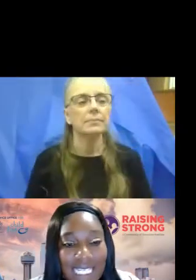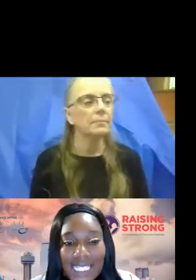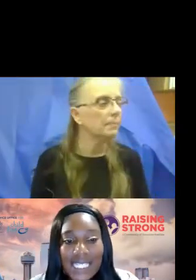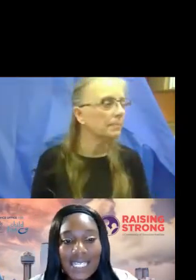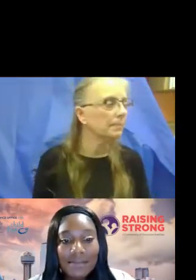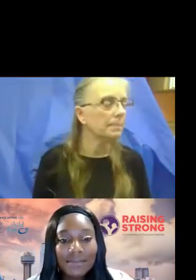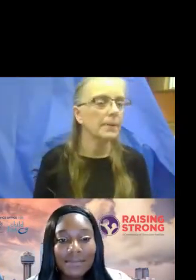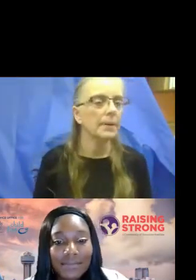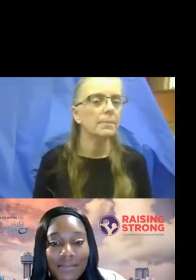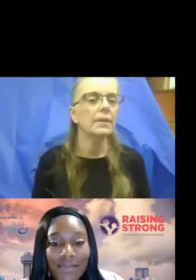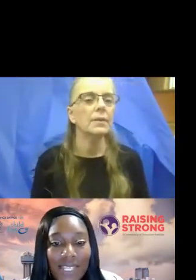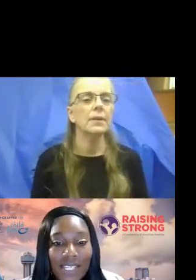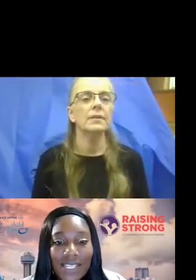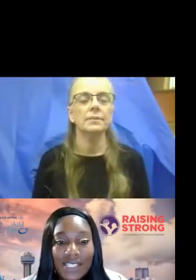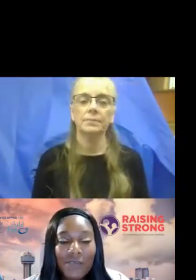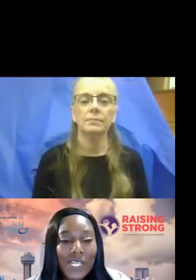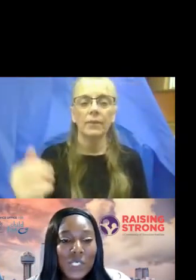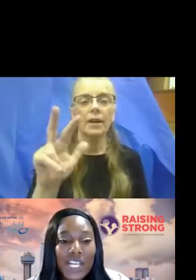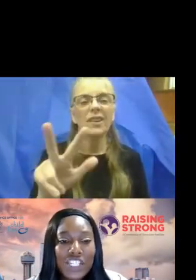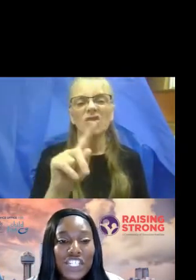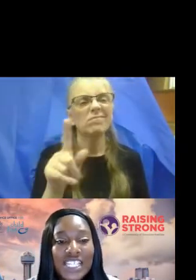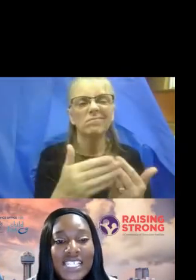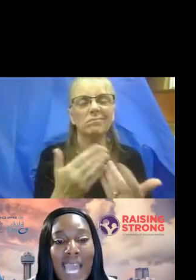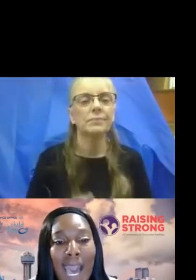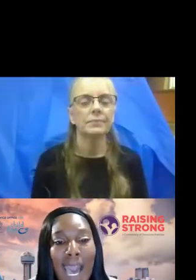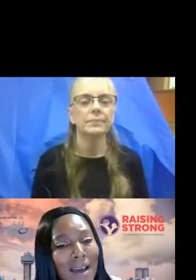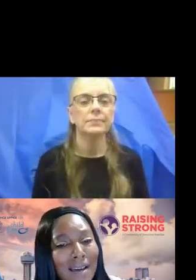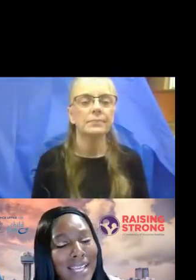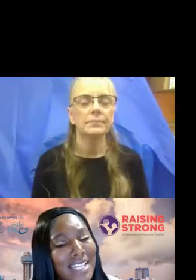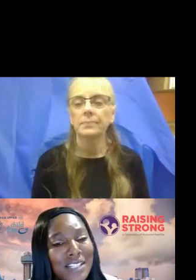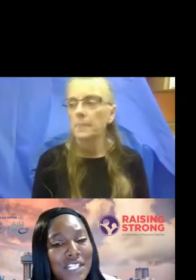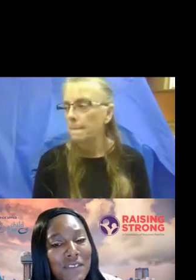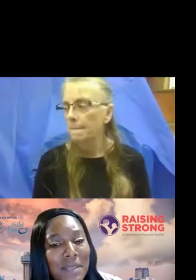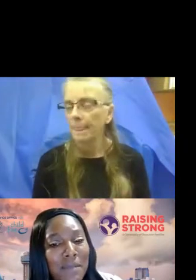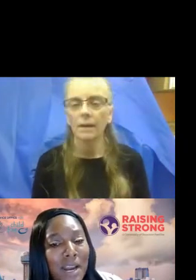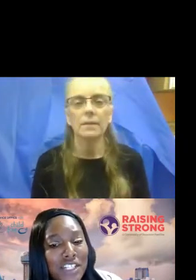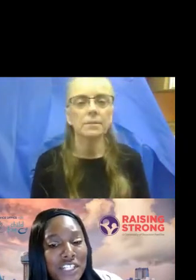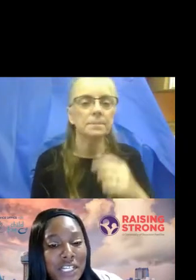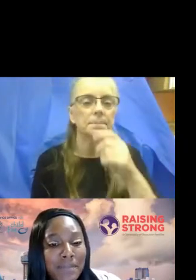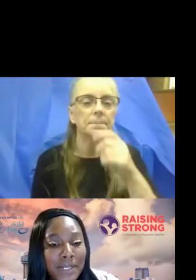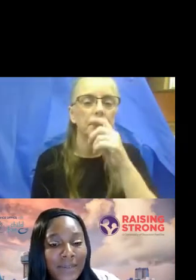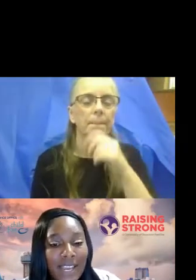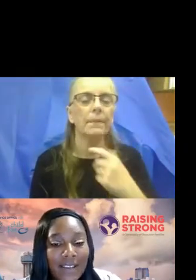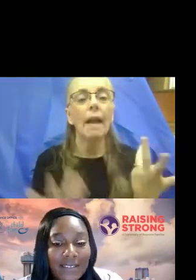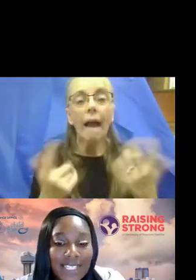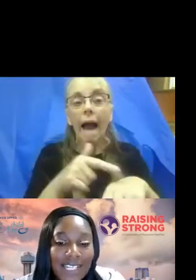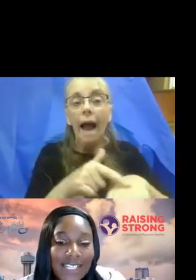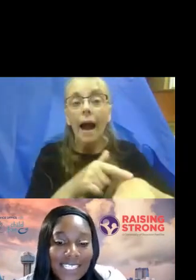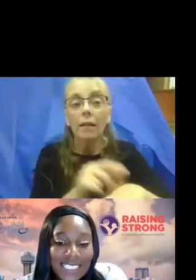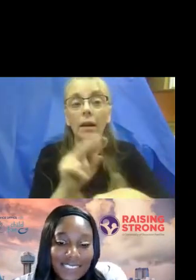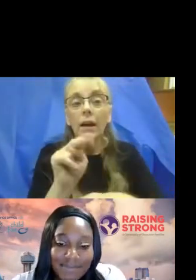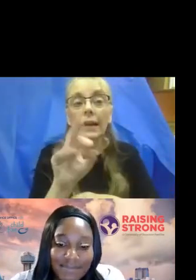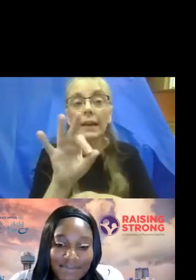and easy. The first question is, how long has Nurse Family Partnership been around?